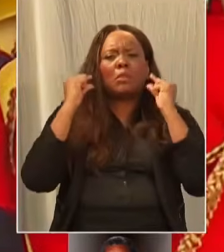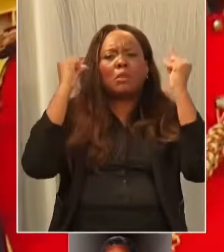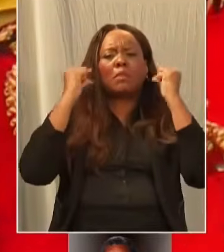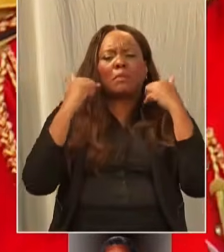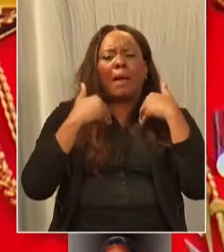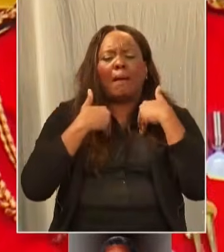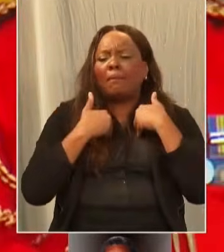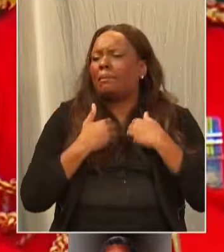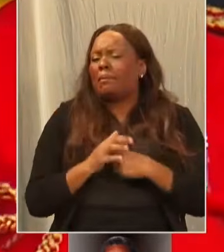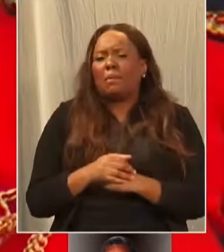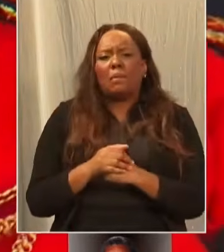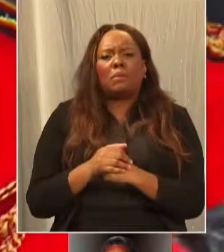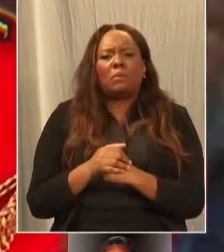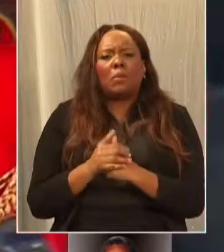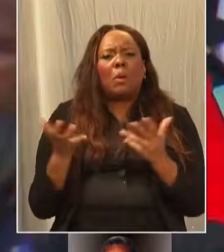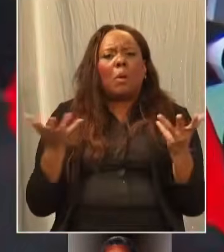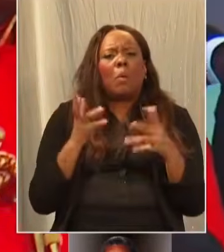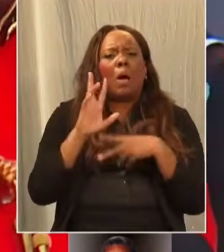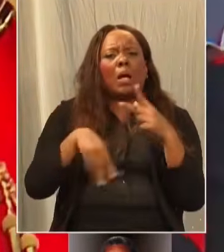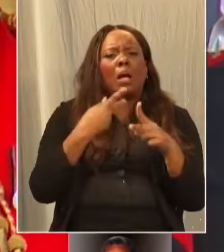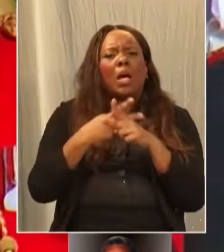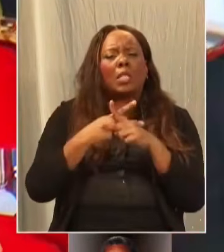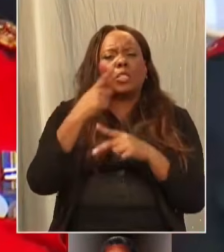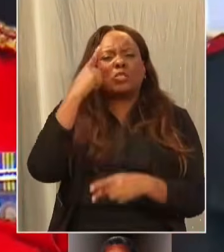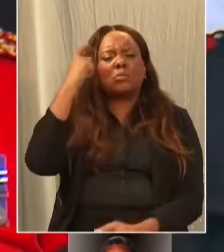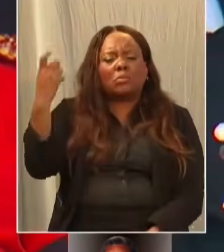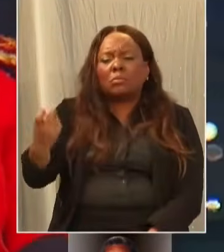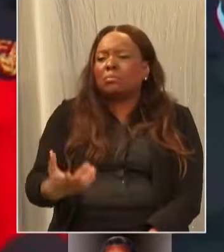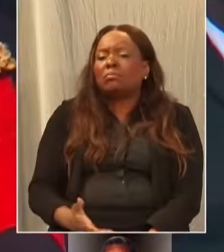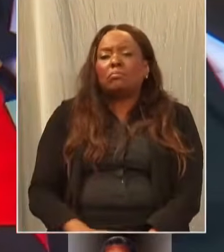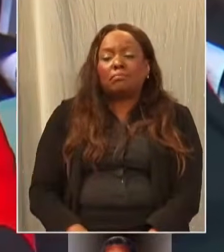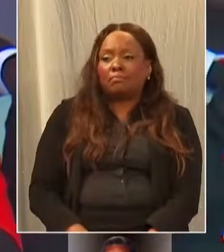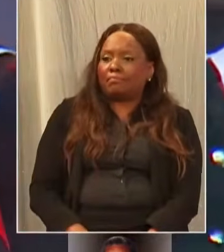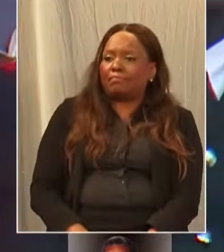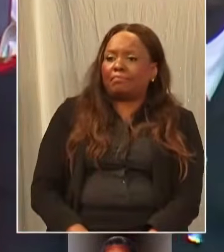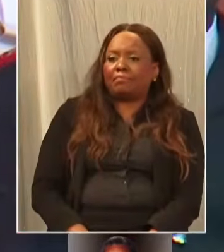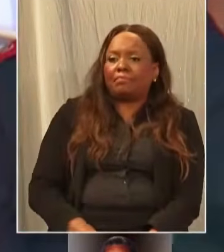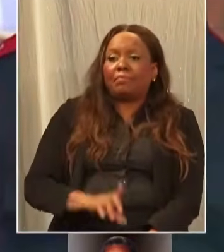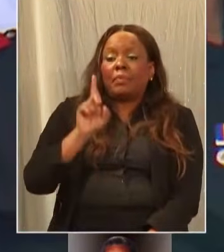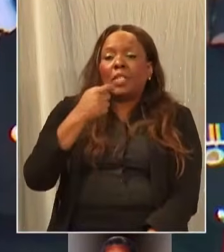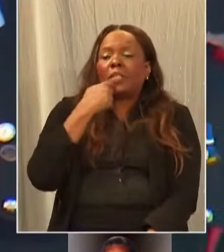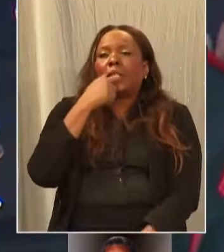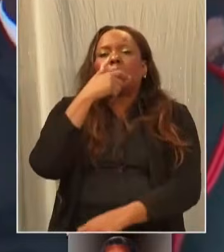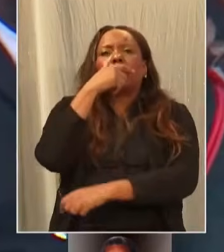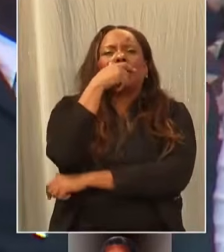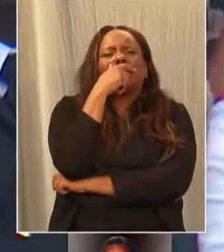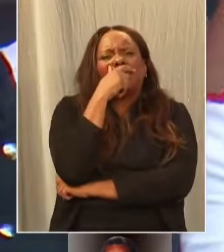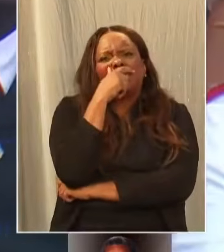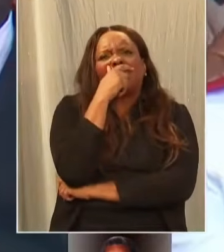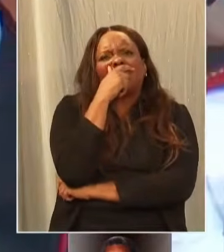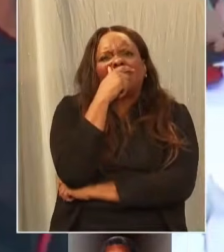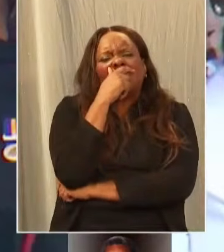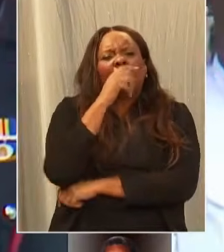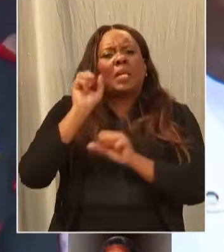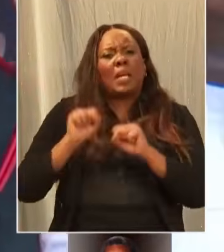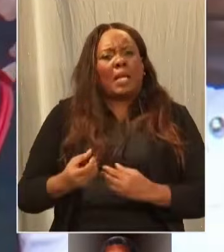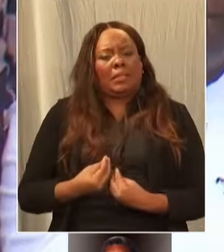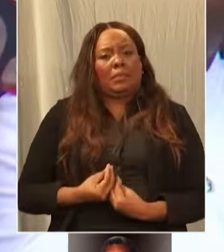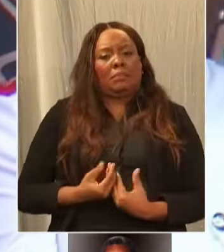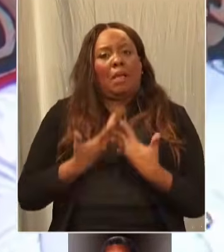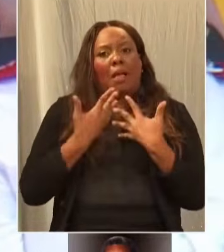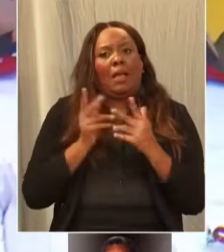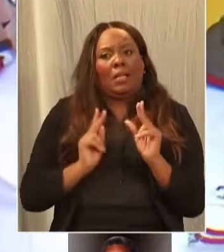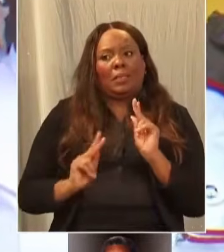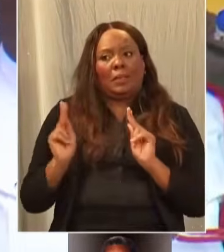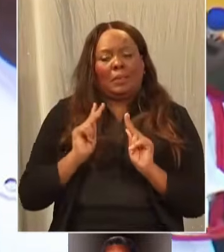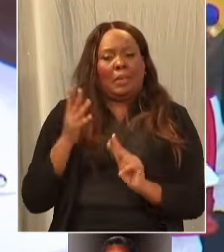of the West Indies team? These are questions worth asking because the answers can inspire generations